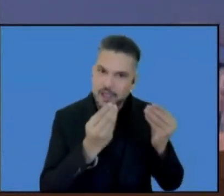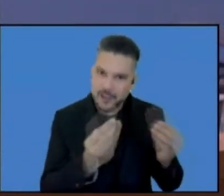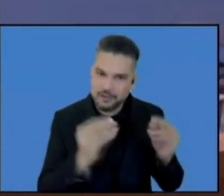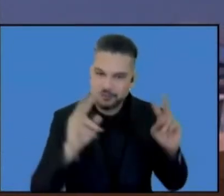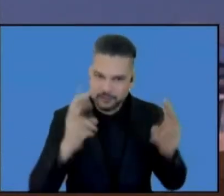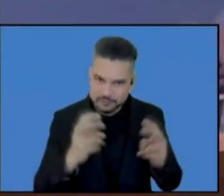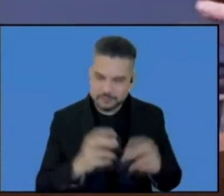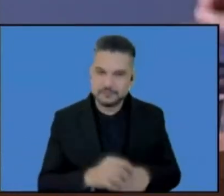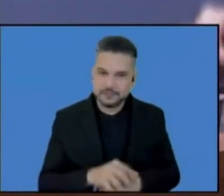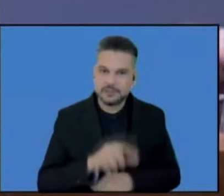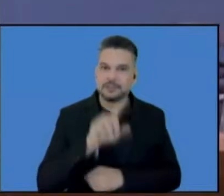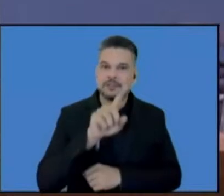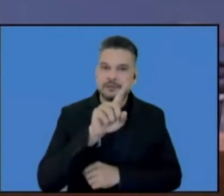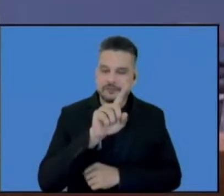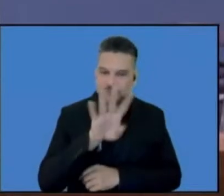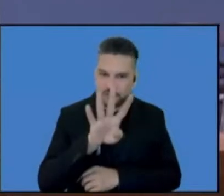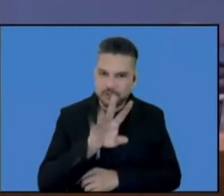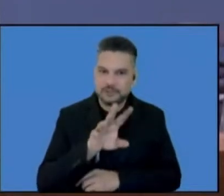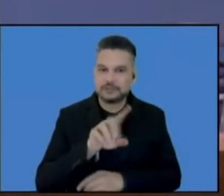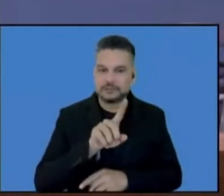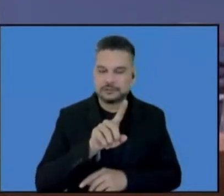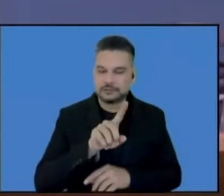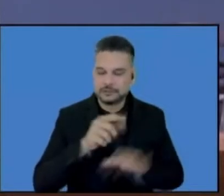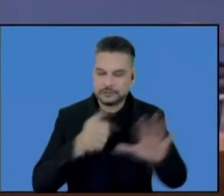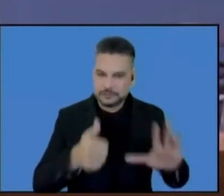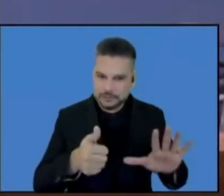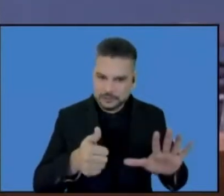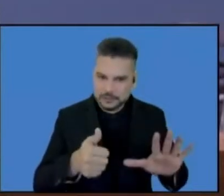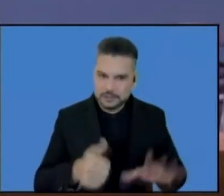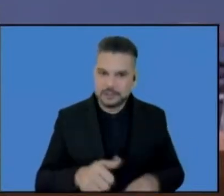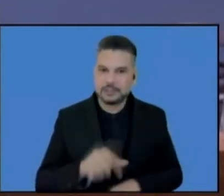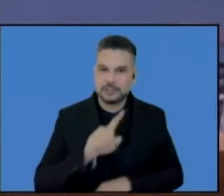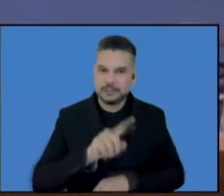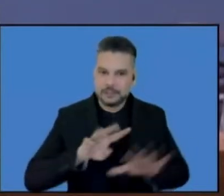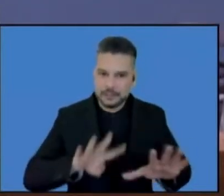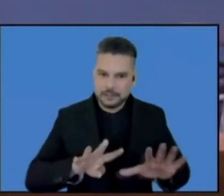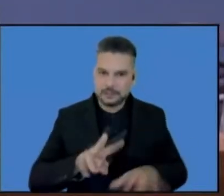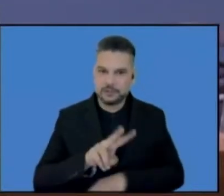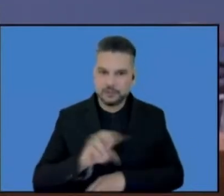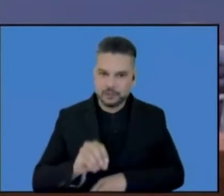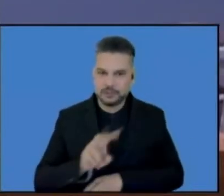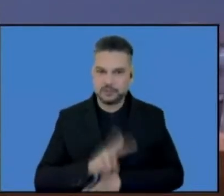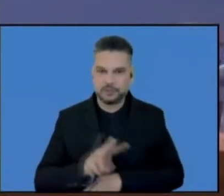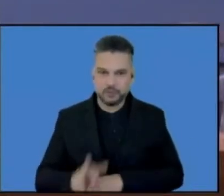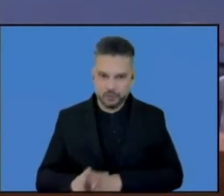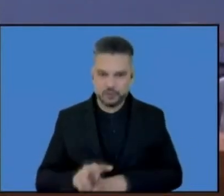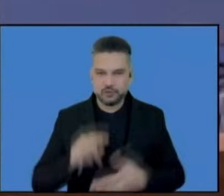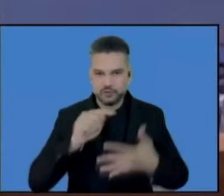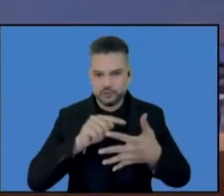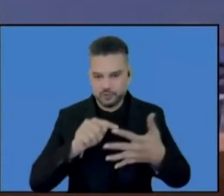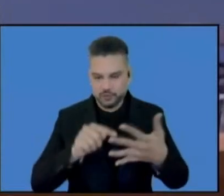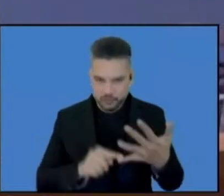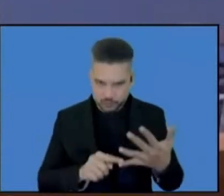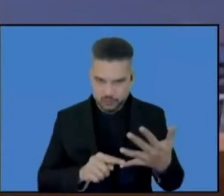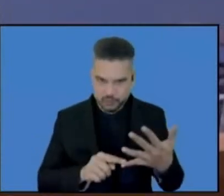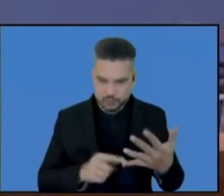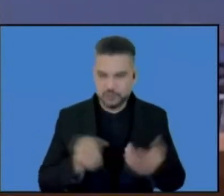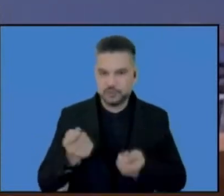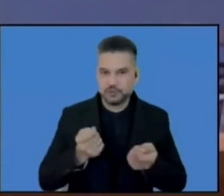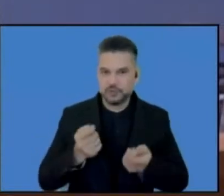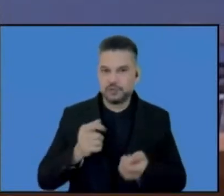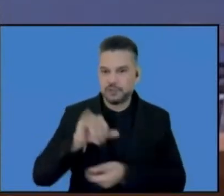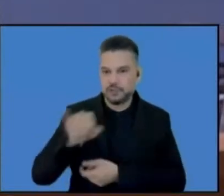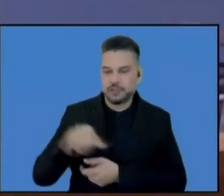16, 19, 20, and 22. The third panel discussion will be ordered by Mr. Judd